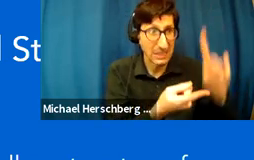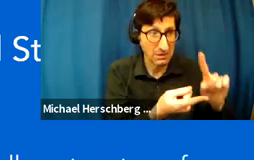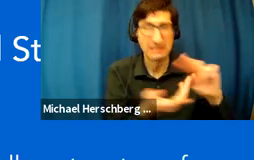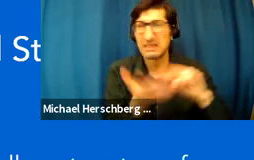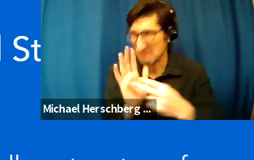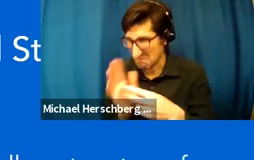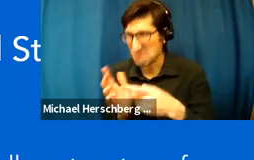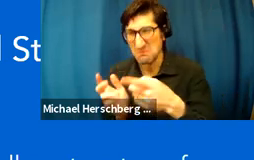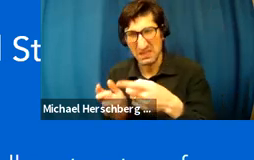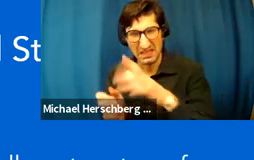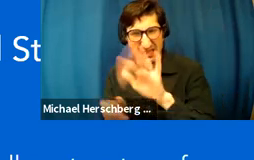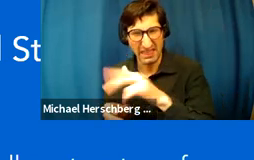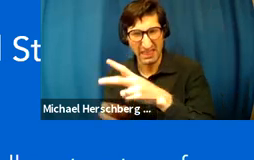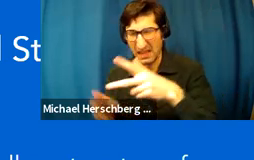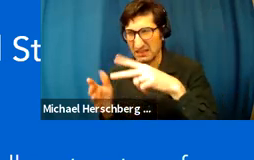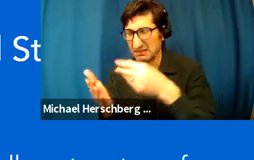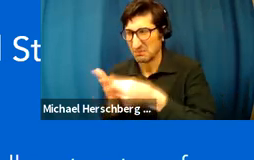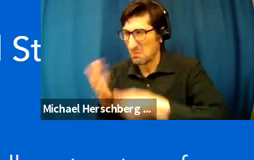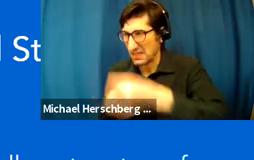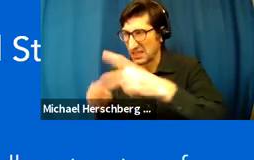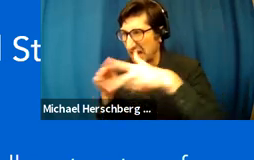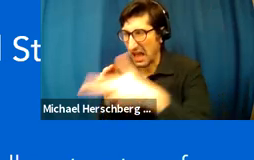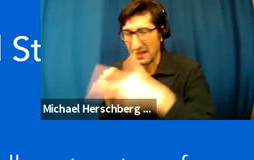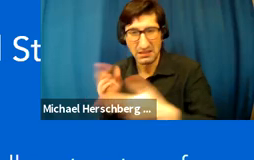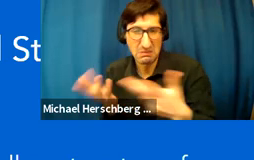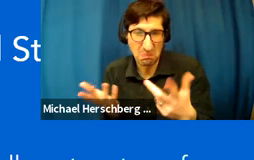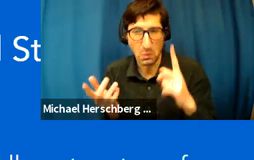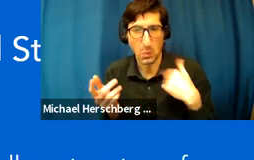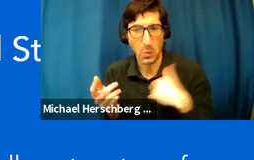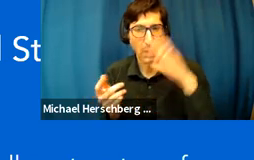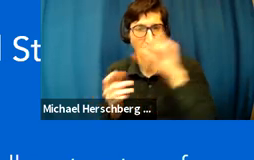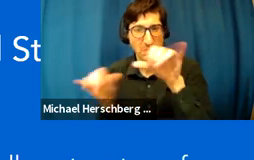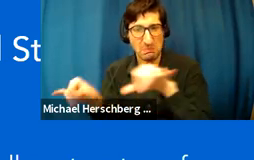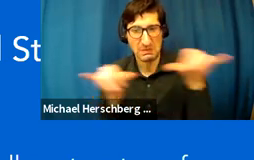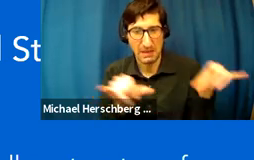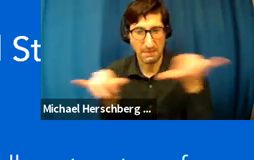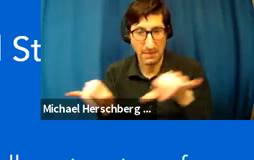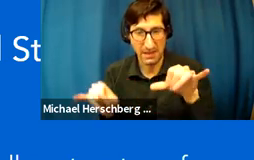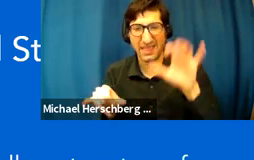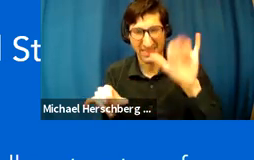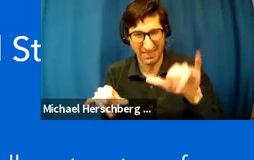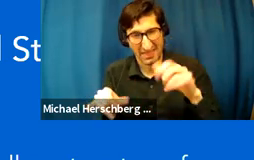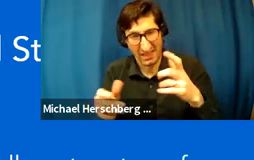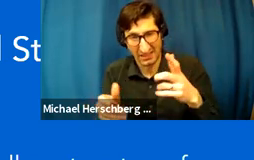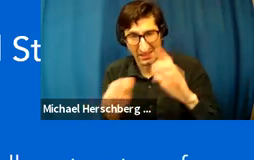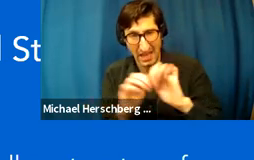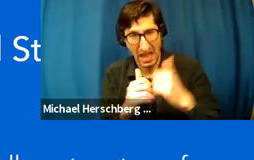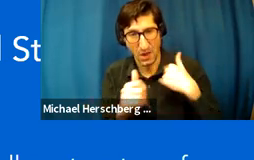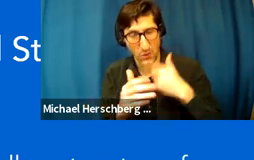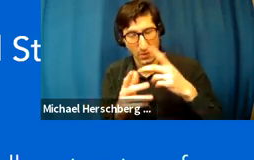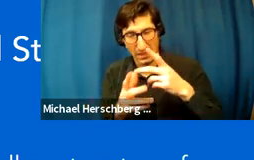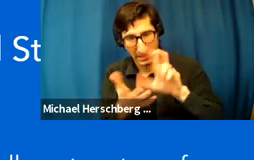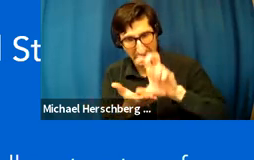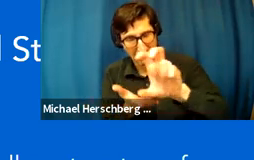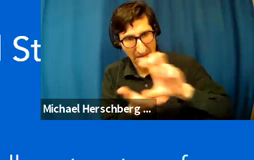difficult cuts to school budgets. It's the reality of weighted student funding in a district. This year,